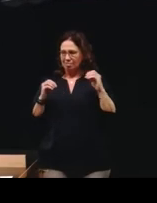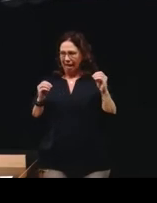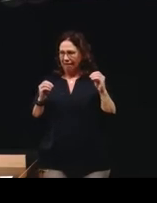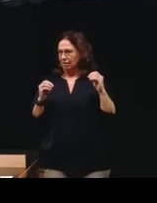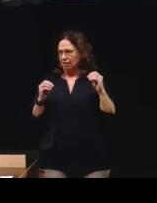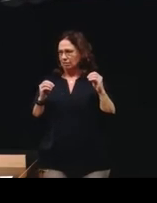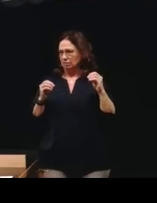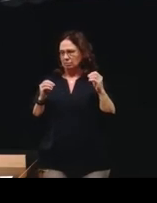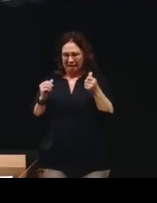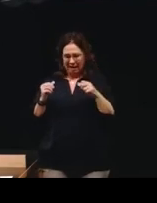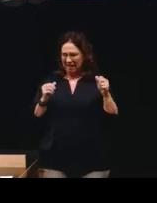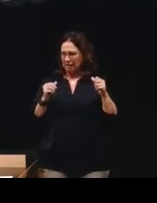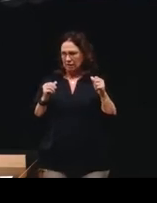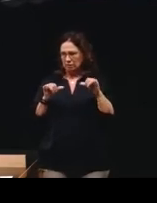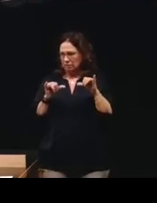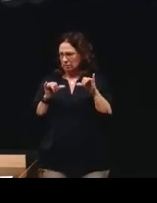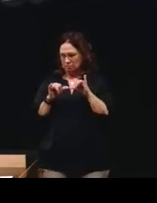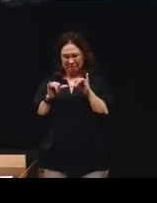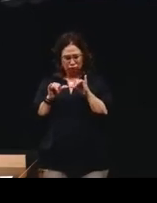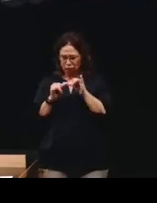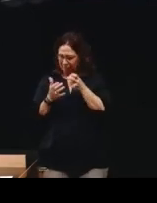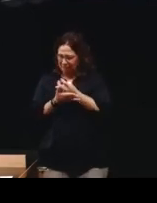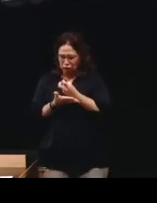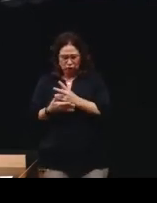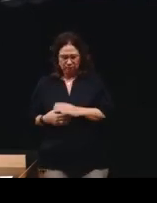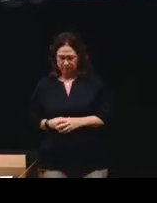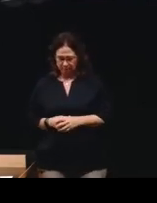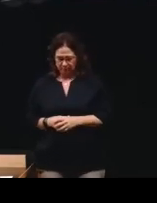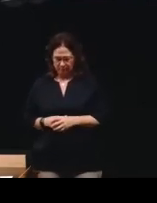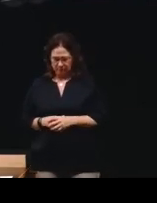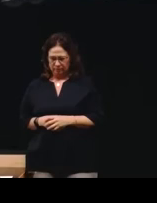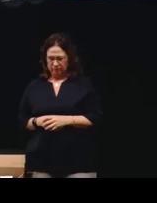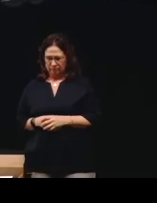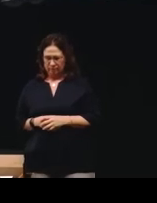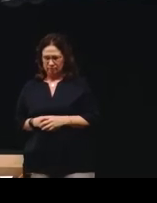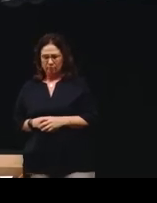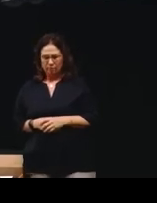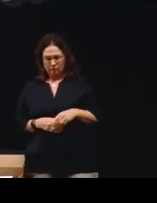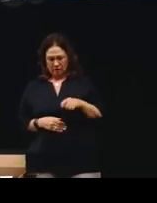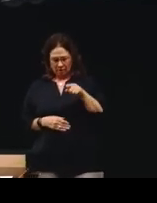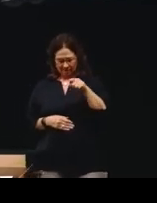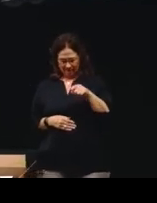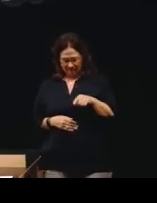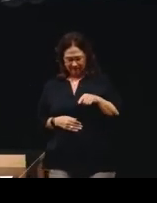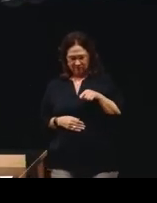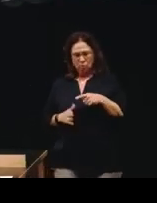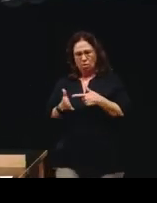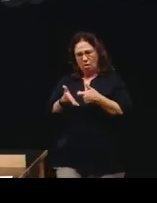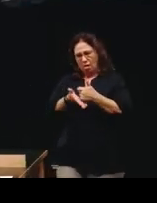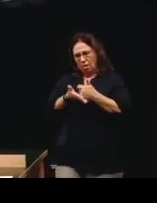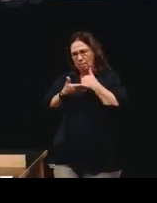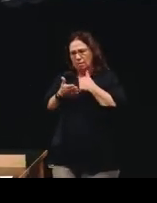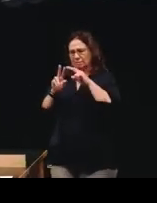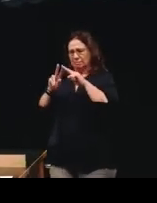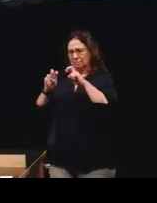Using the LaFrance 2013 epilepsia criteria, this allows us to make a diagnosis of